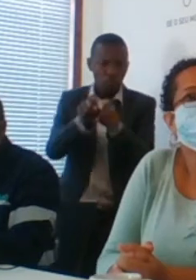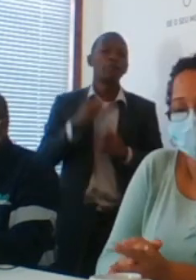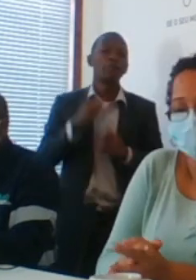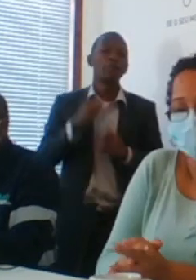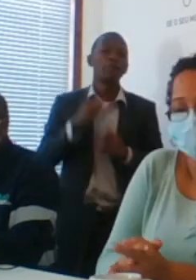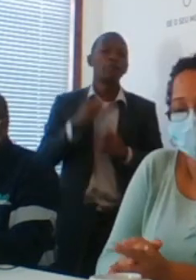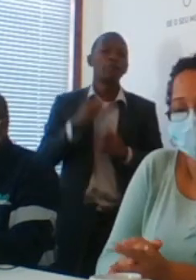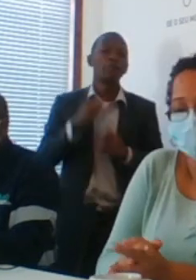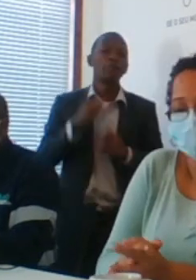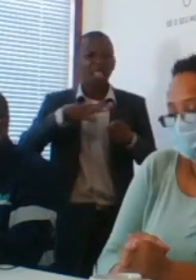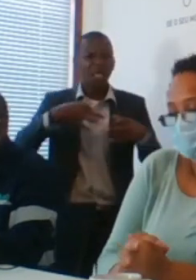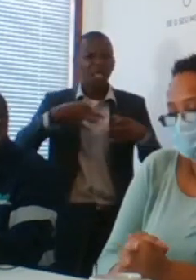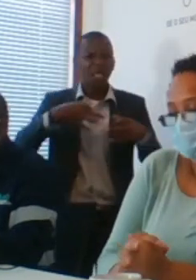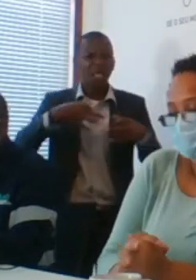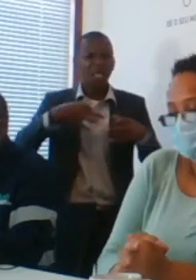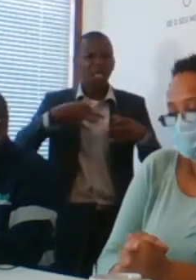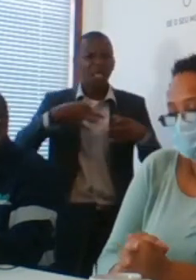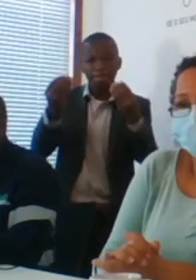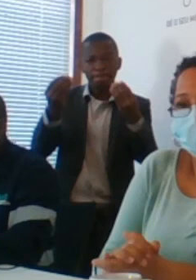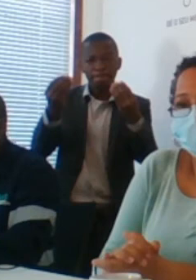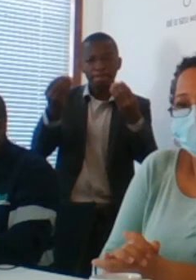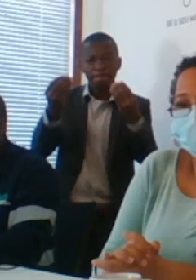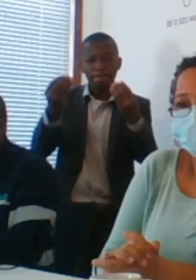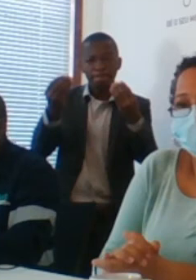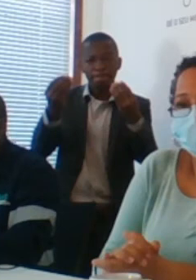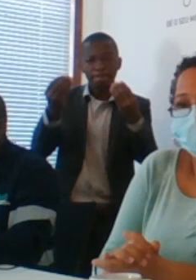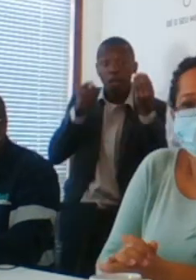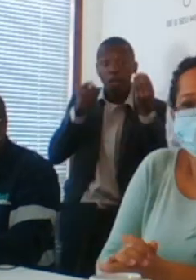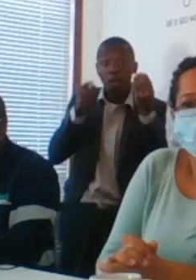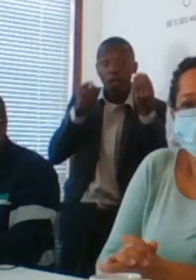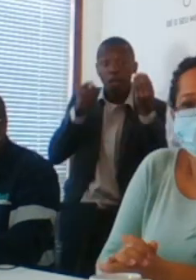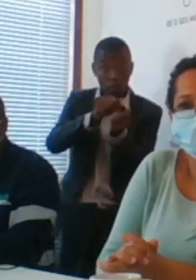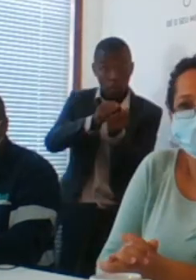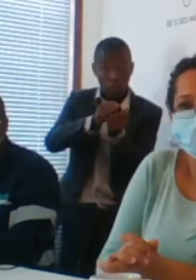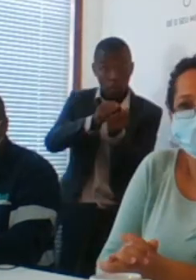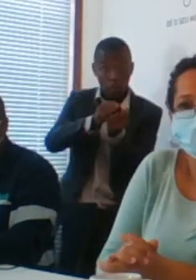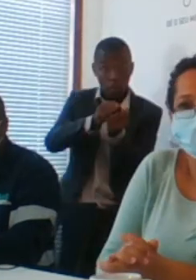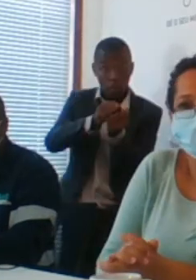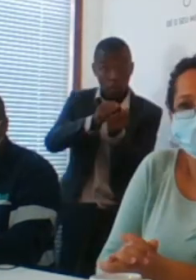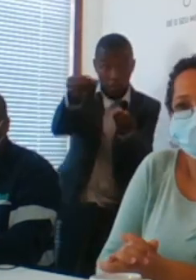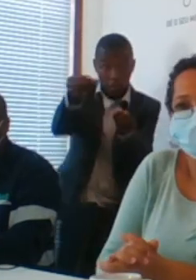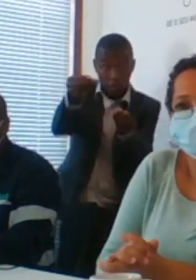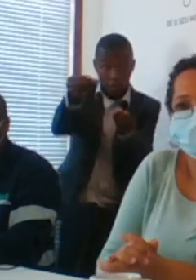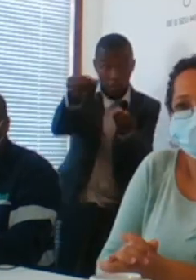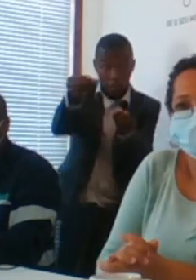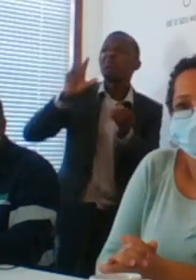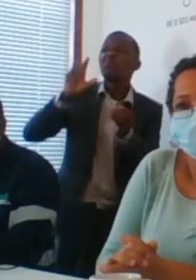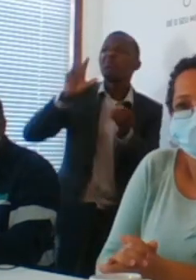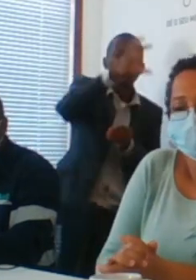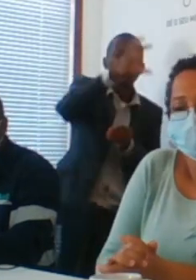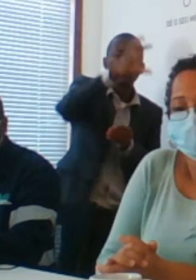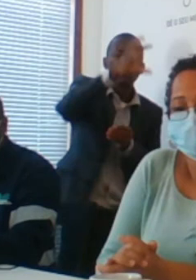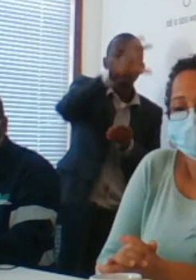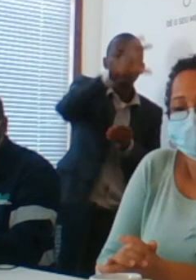any international curriculum or equivalent, only issued in Maputo, City, in Cabo Delgado,